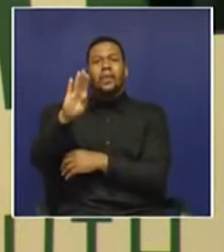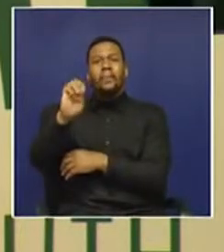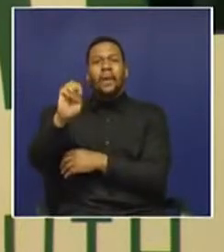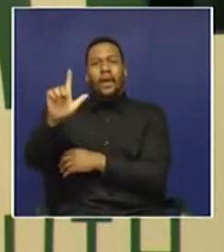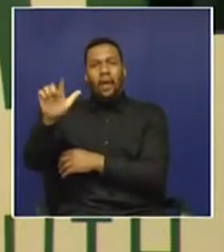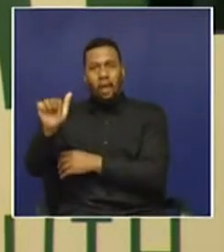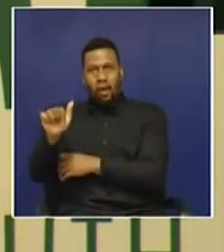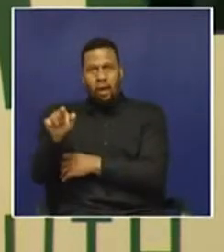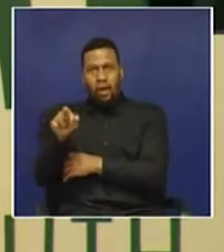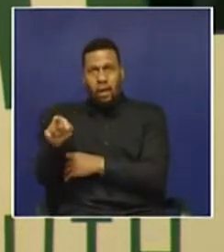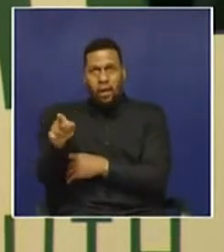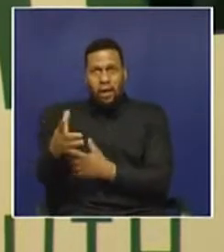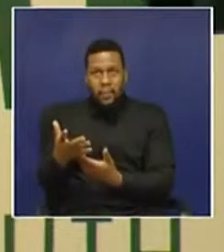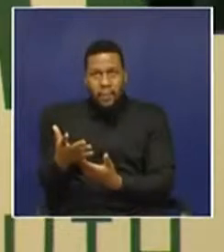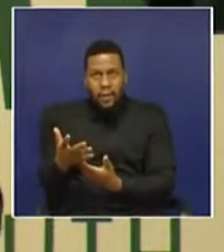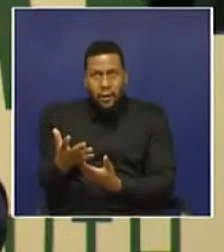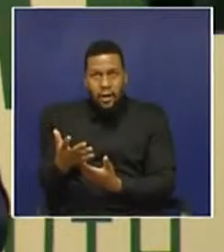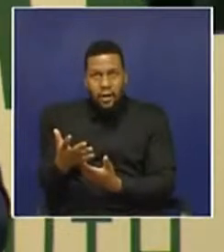35